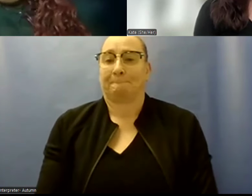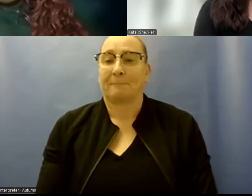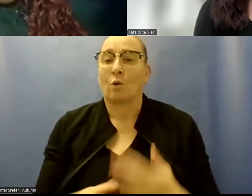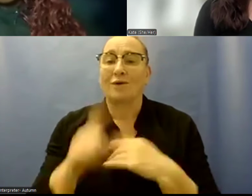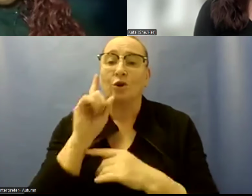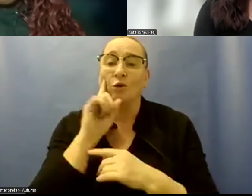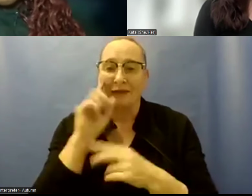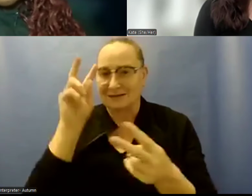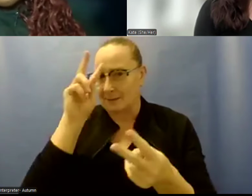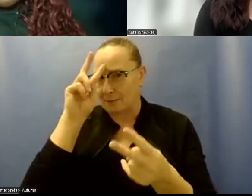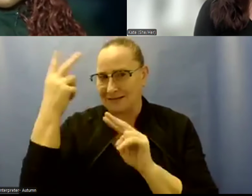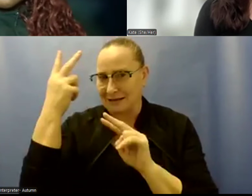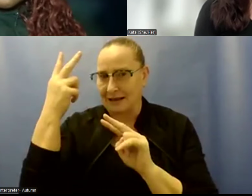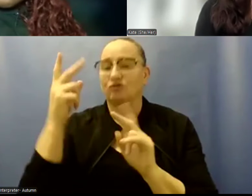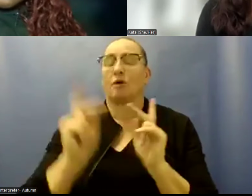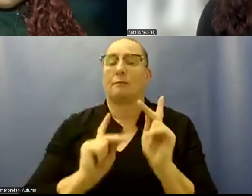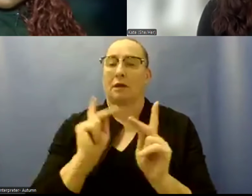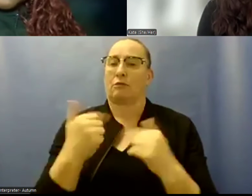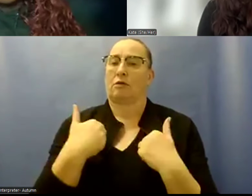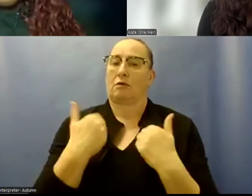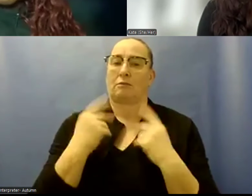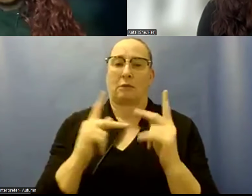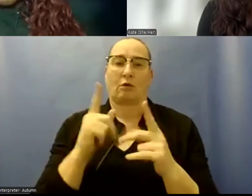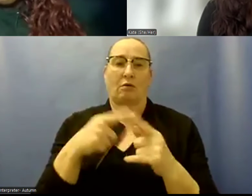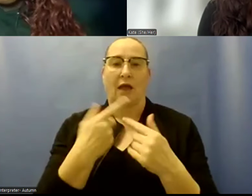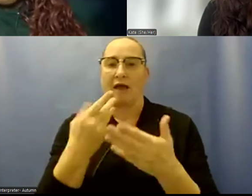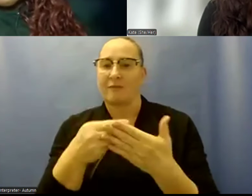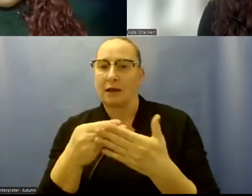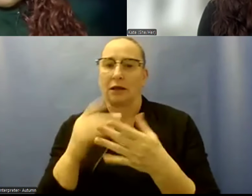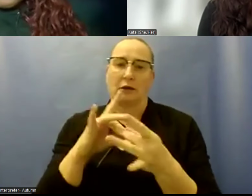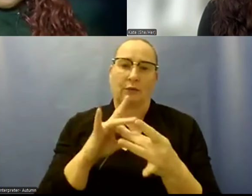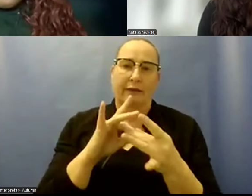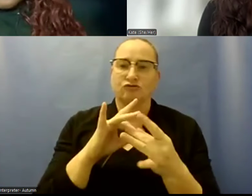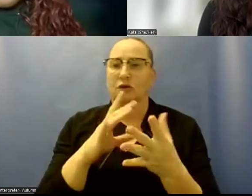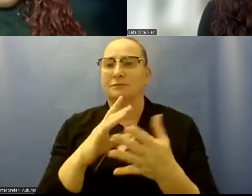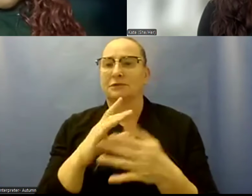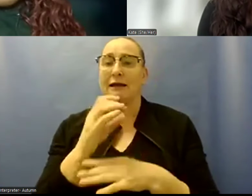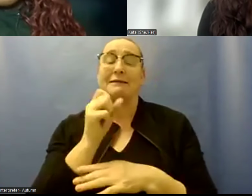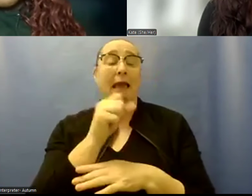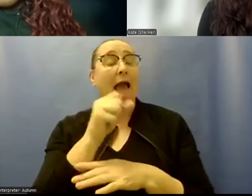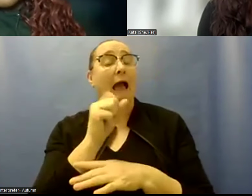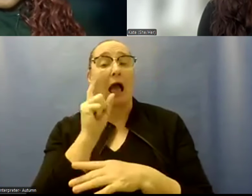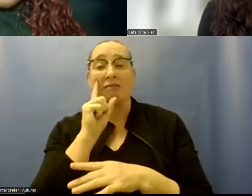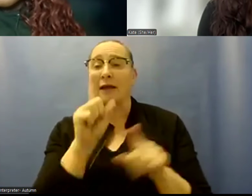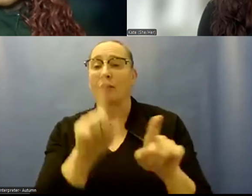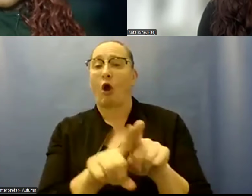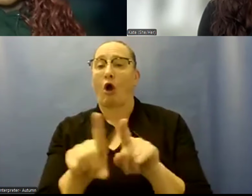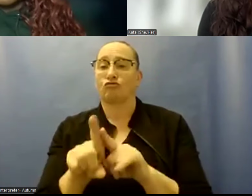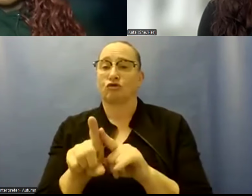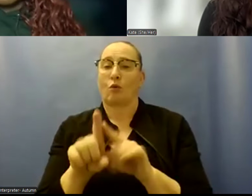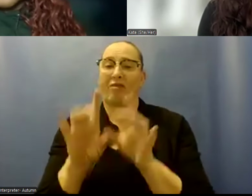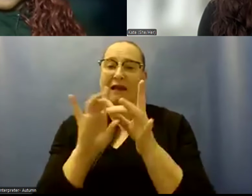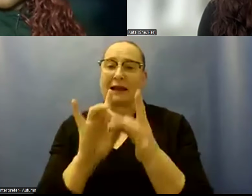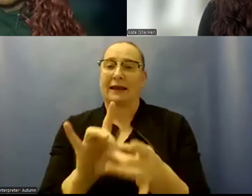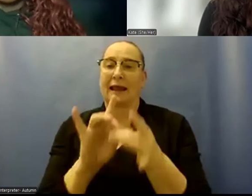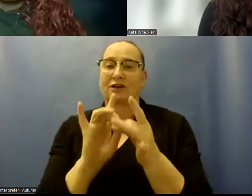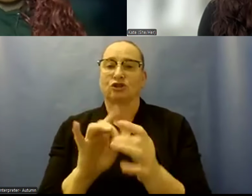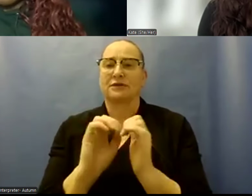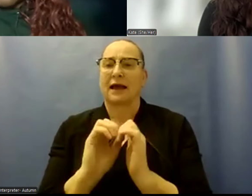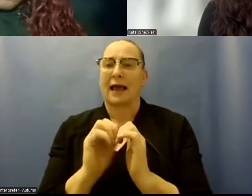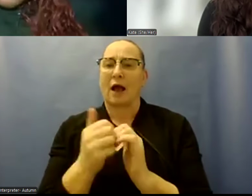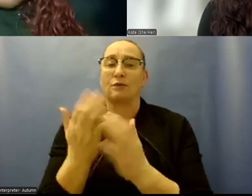some misconceptions young people have about the role of money in relationships? Yeah, I think also too, like the connections of like how